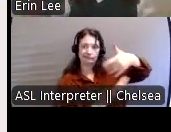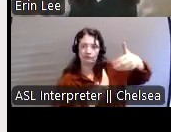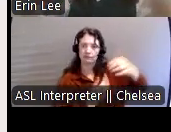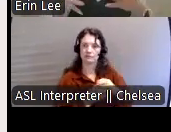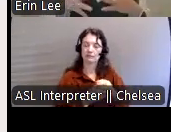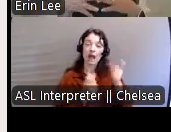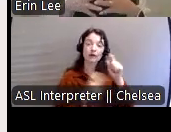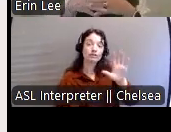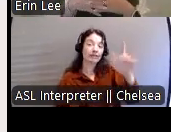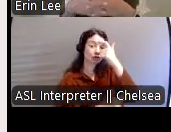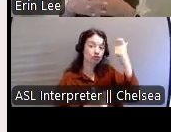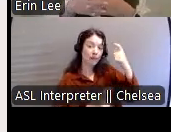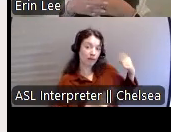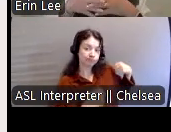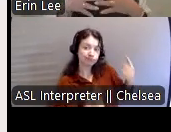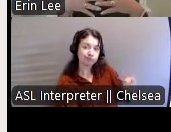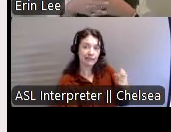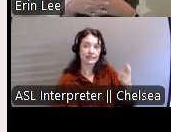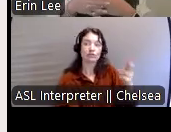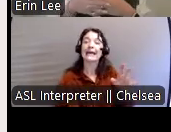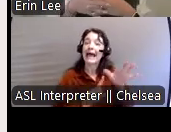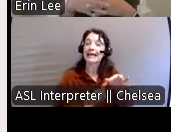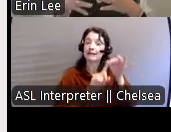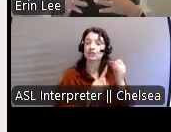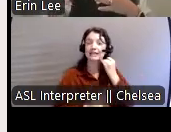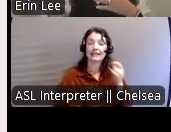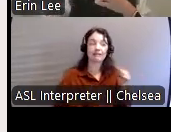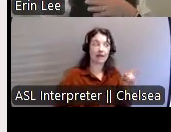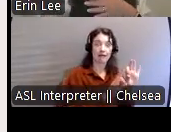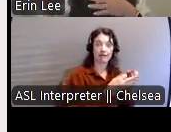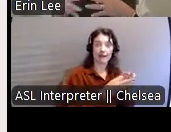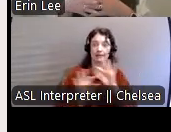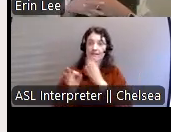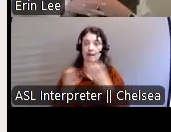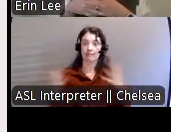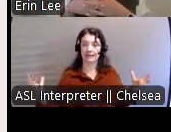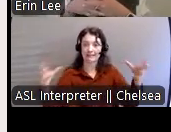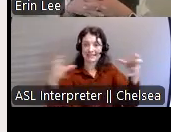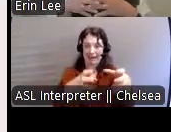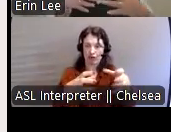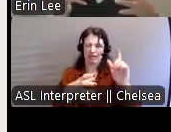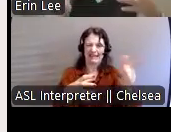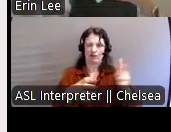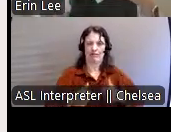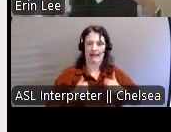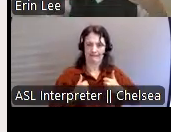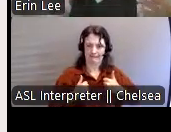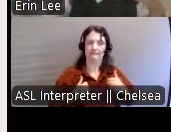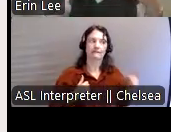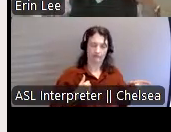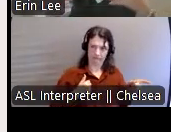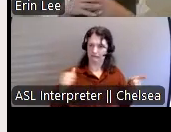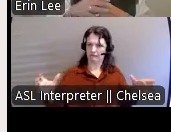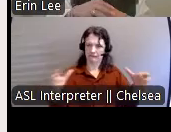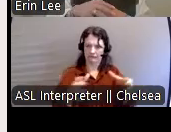history, especially when it's a blended family and the couple is relatively later in life kind of relationship? Really thinking